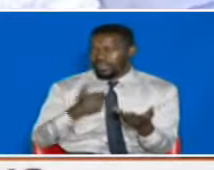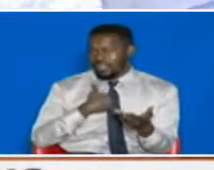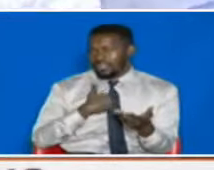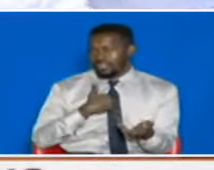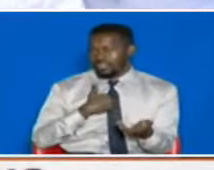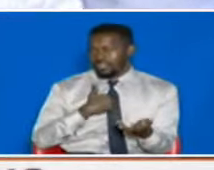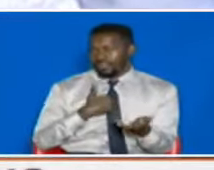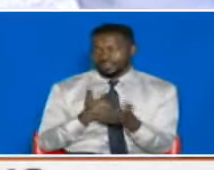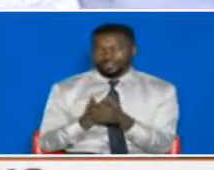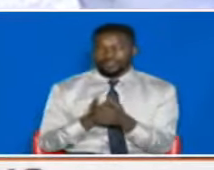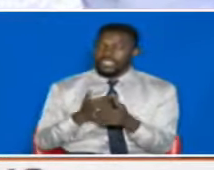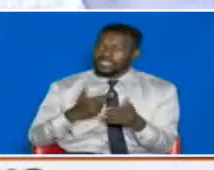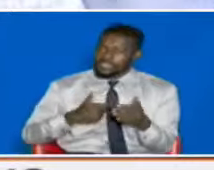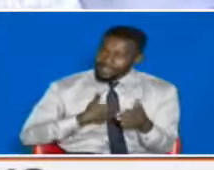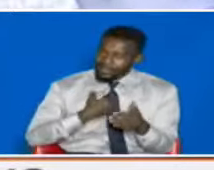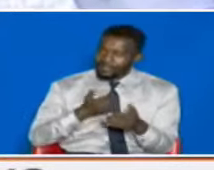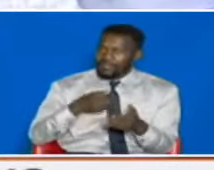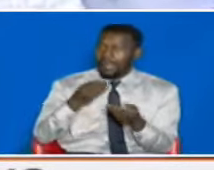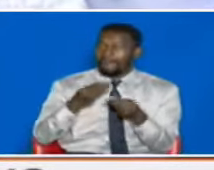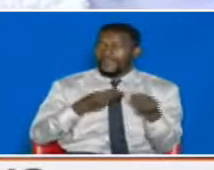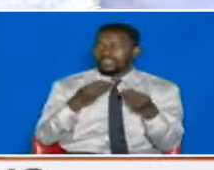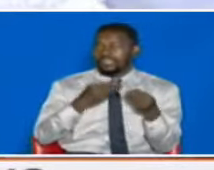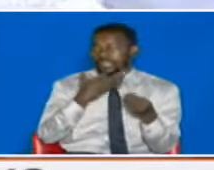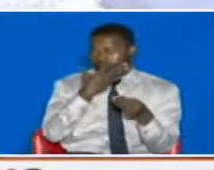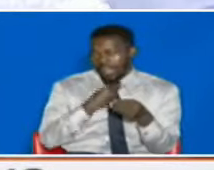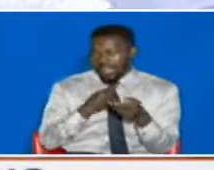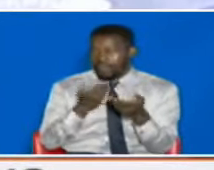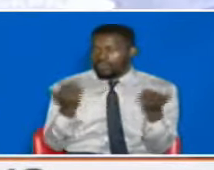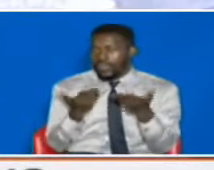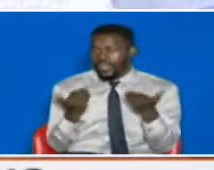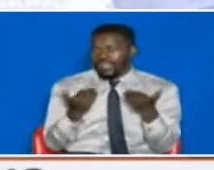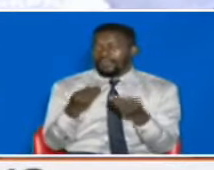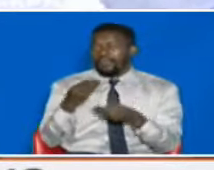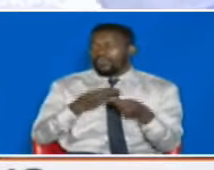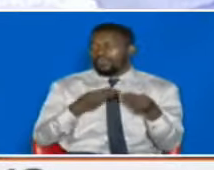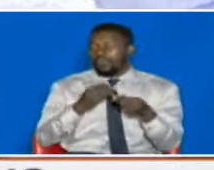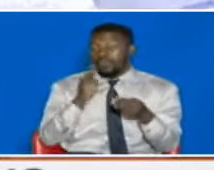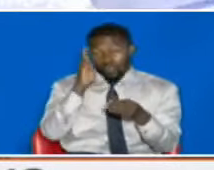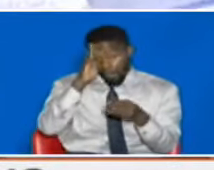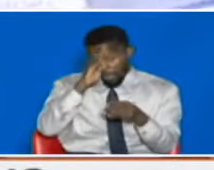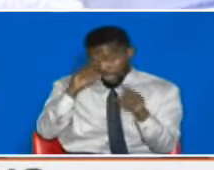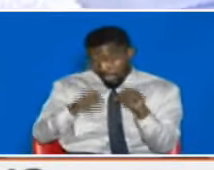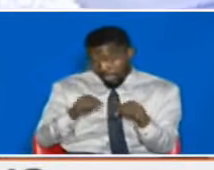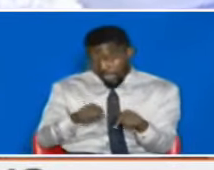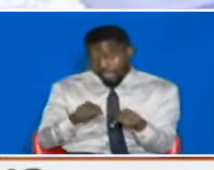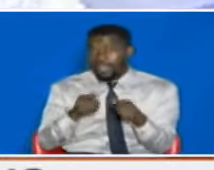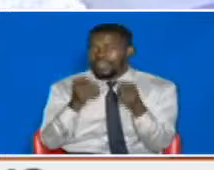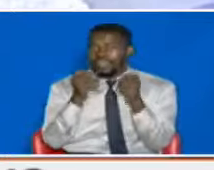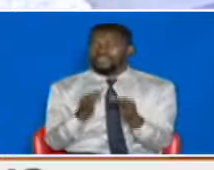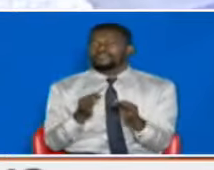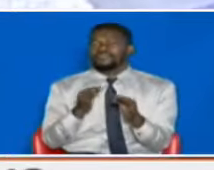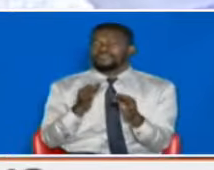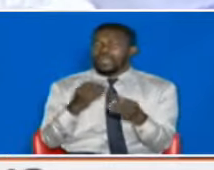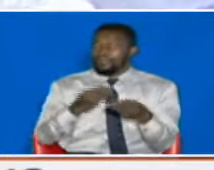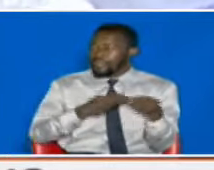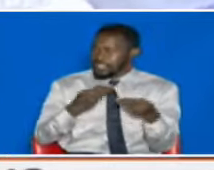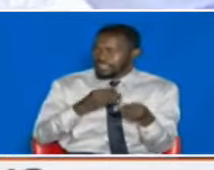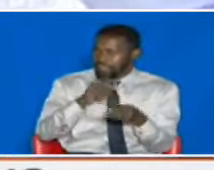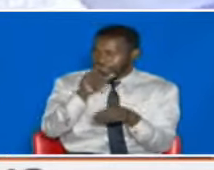an investor in Bungoma. Sasa kama investor tukichukua vitu tunafunja